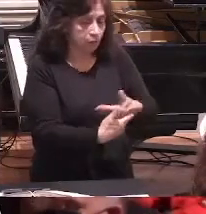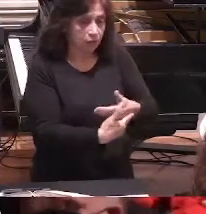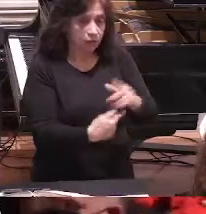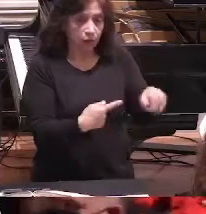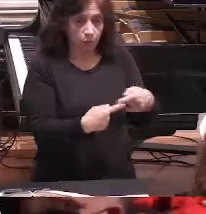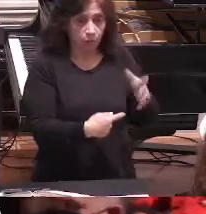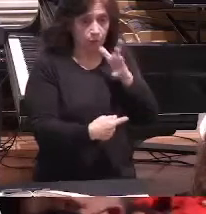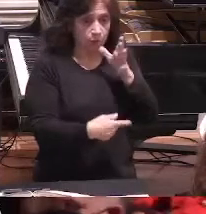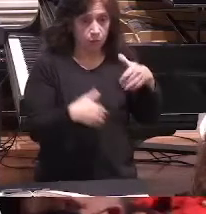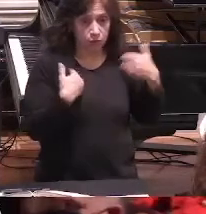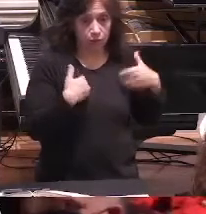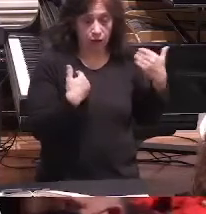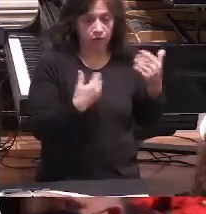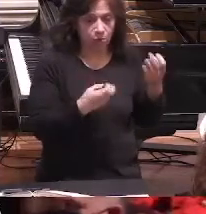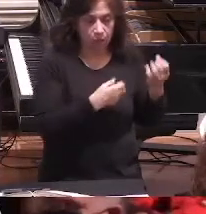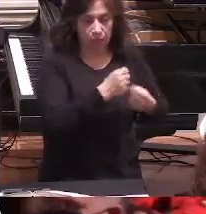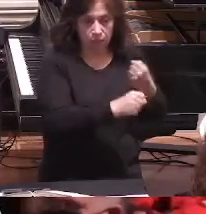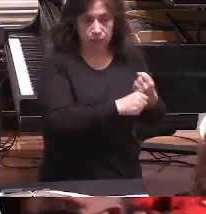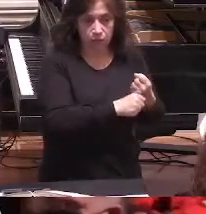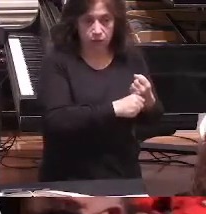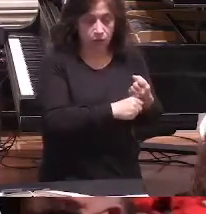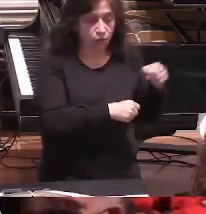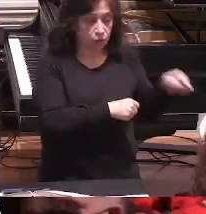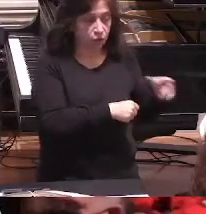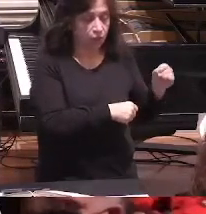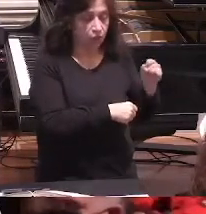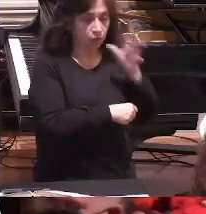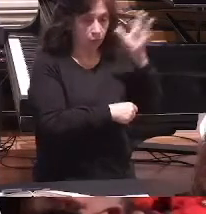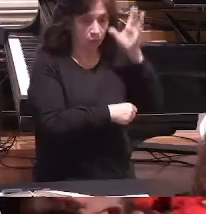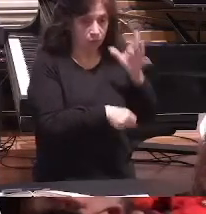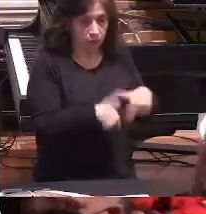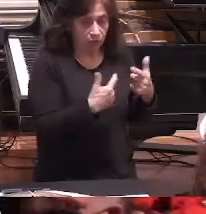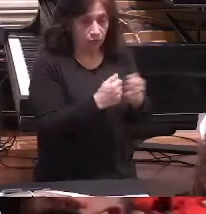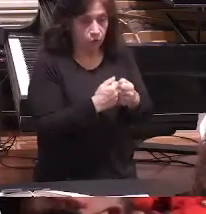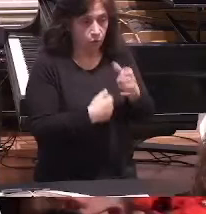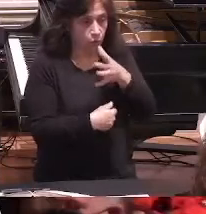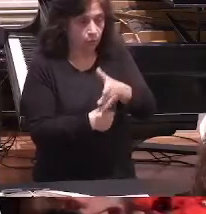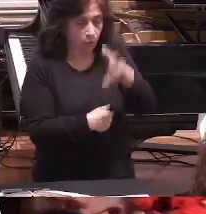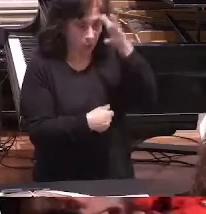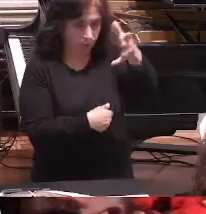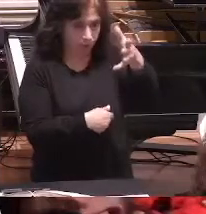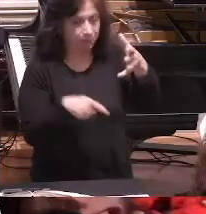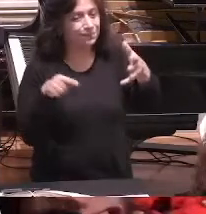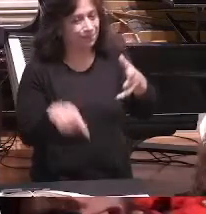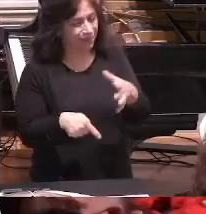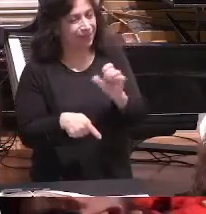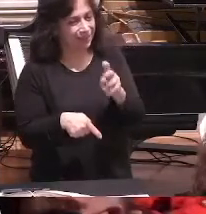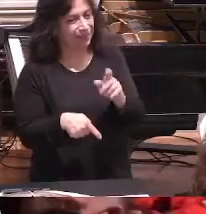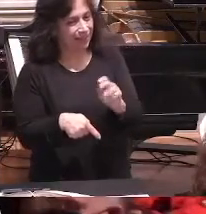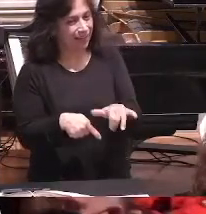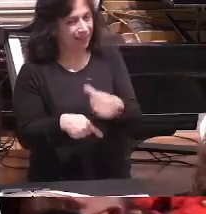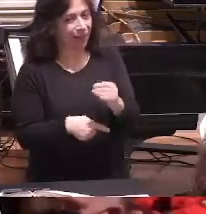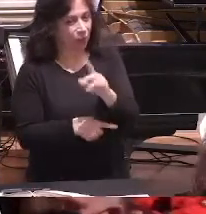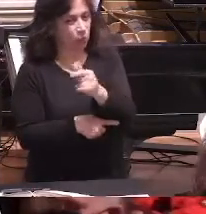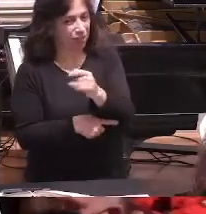young, she and her parents lived with her maternal grandparents, Signe and Gustav.